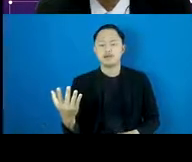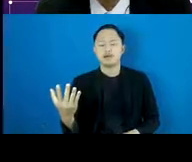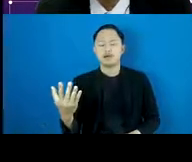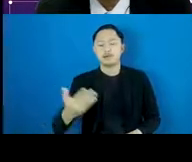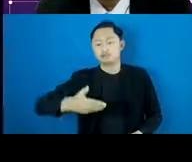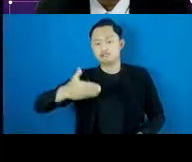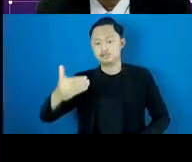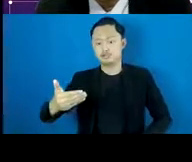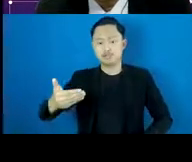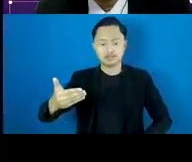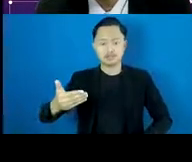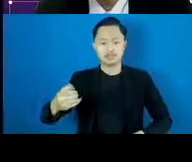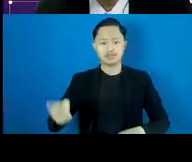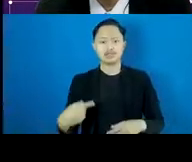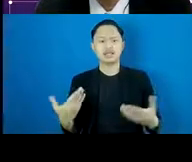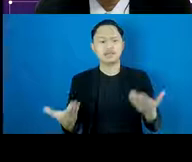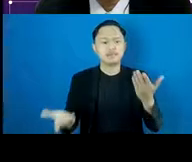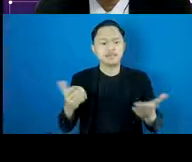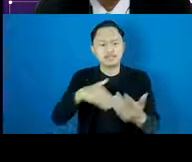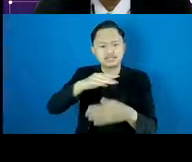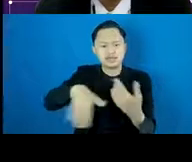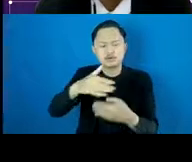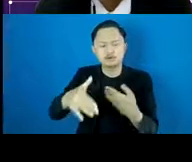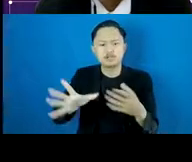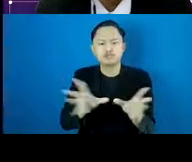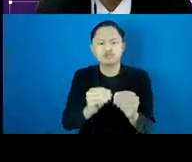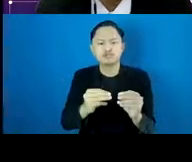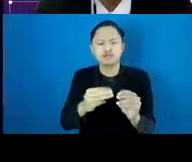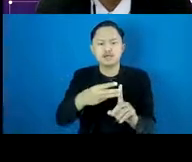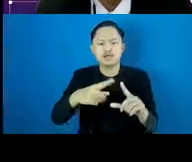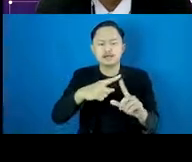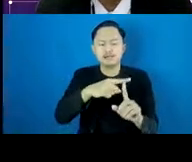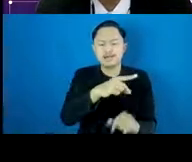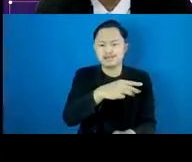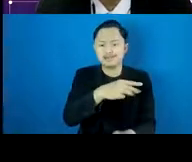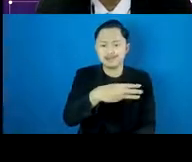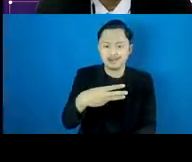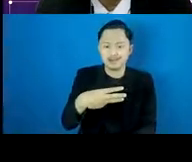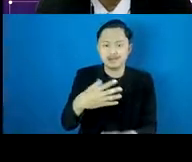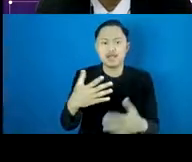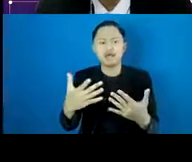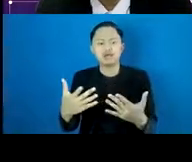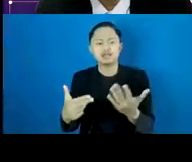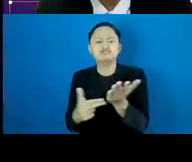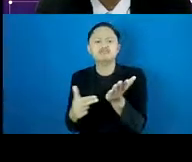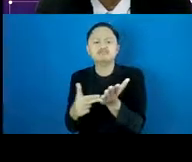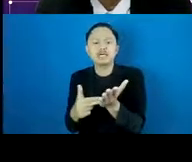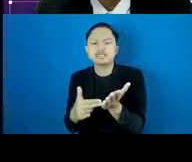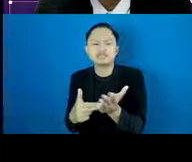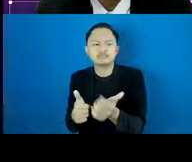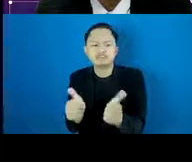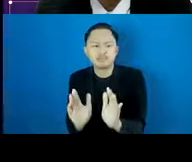that, a combination of the battery size and the charging strategy feasible in that site